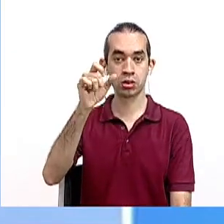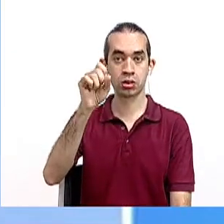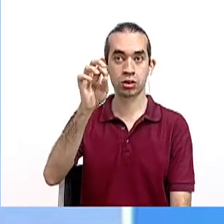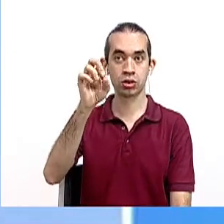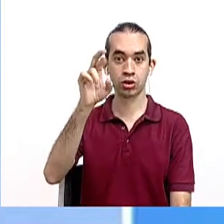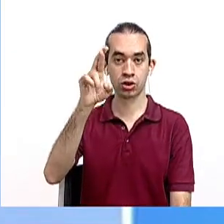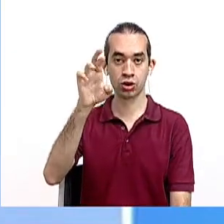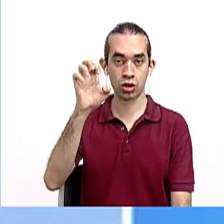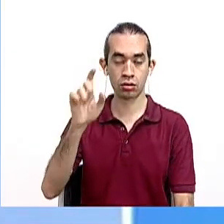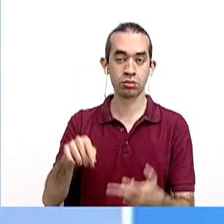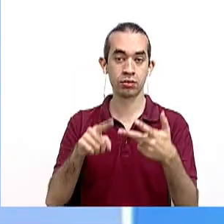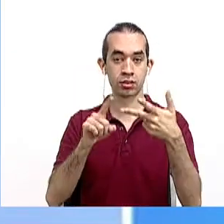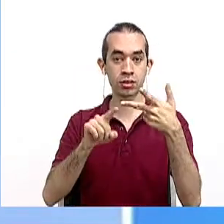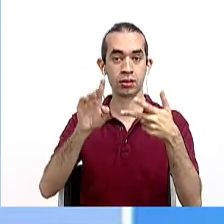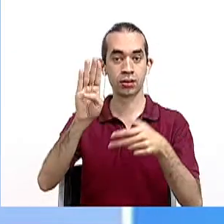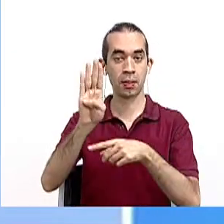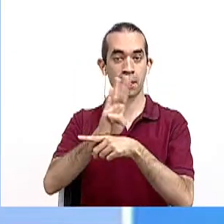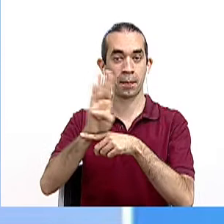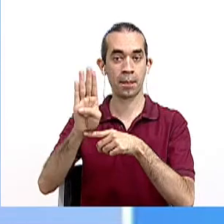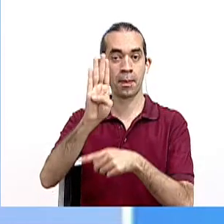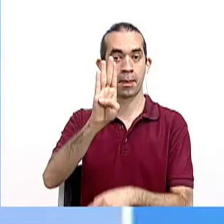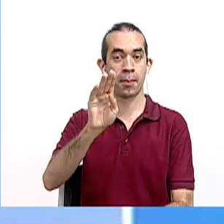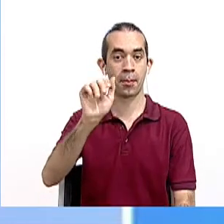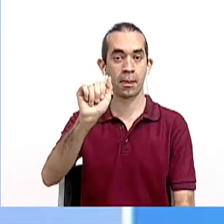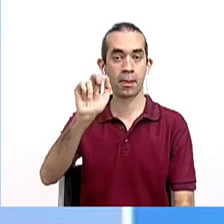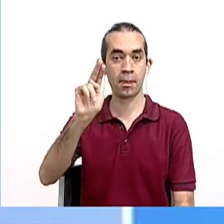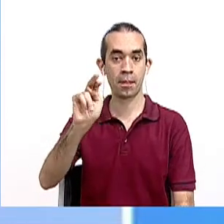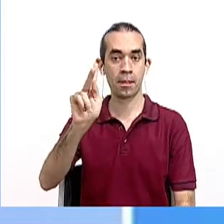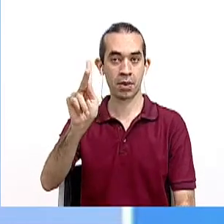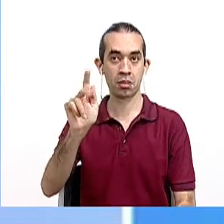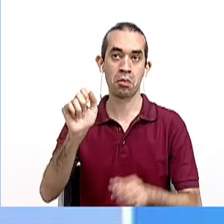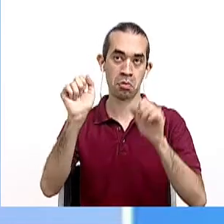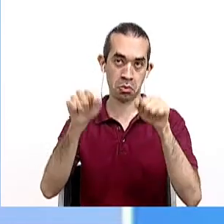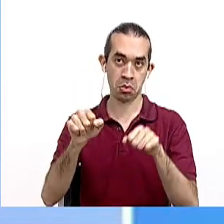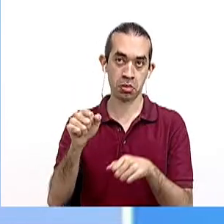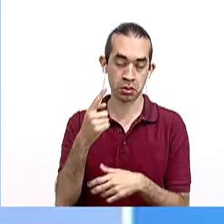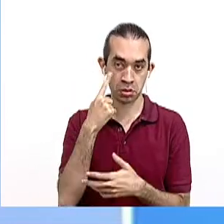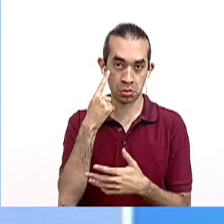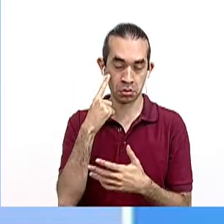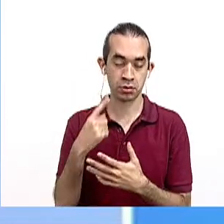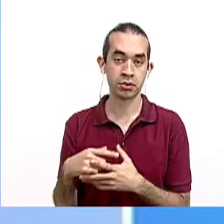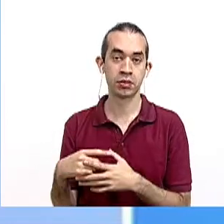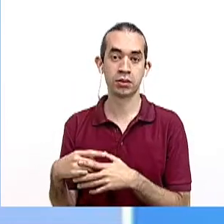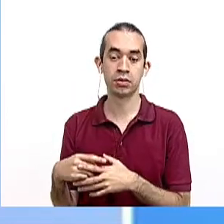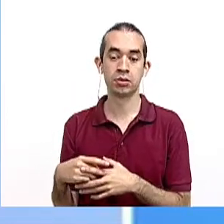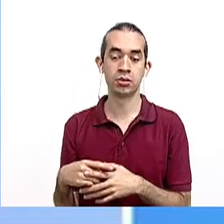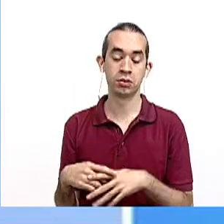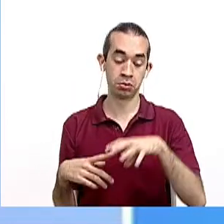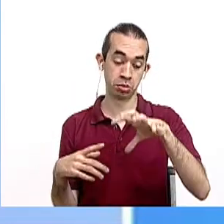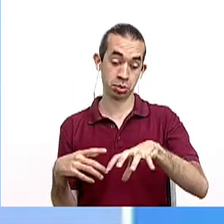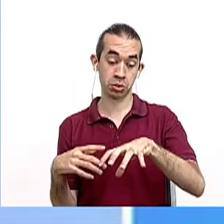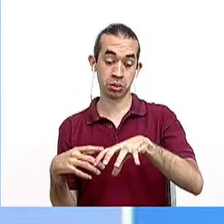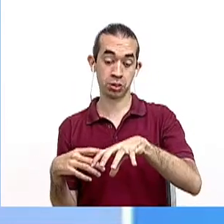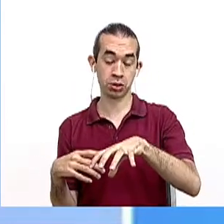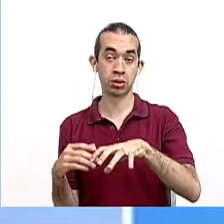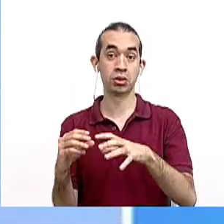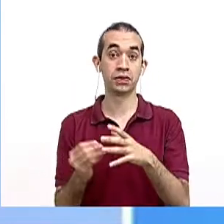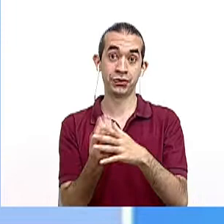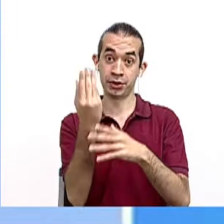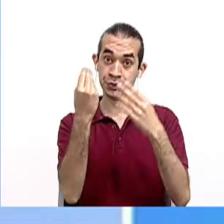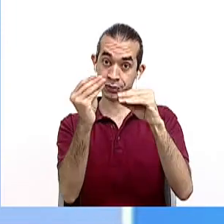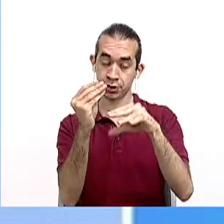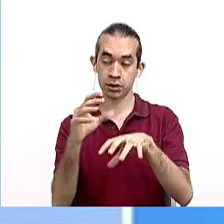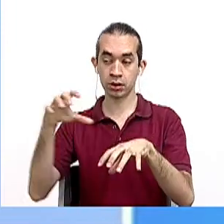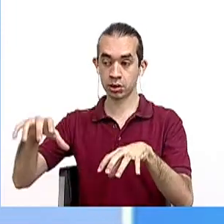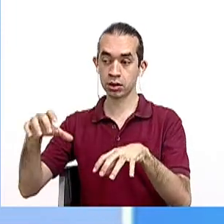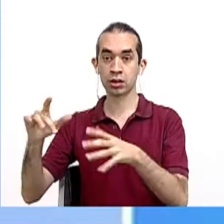and a bank, okay, bank. So we can say that there is a flower shop between the drugstore and